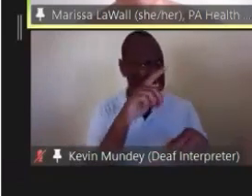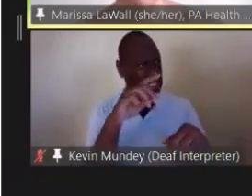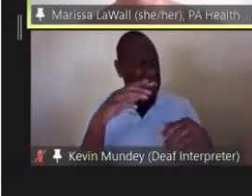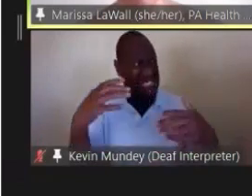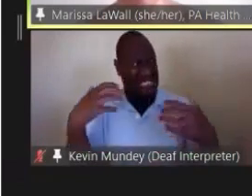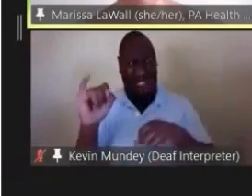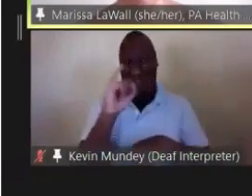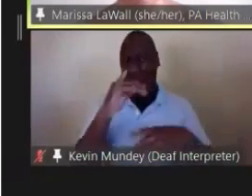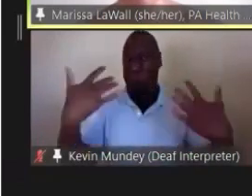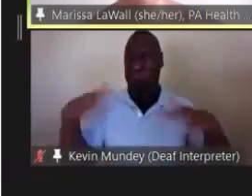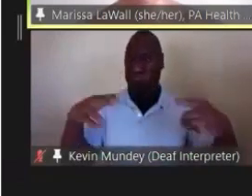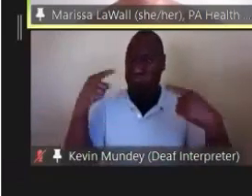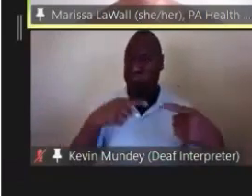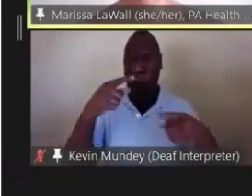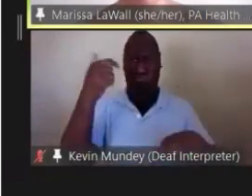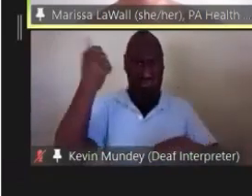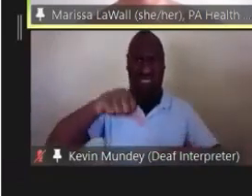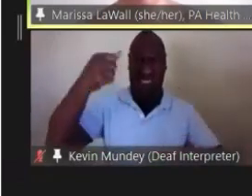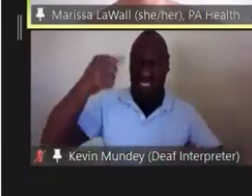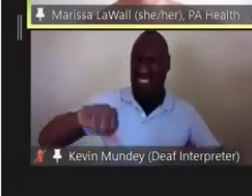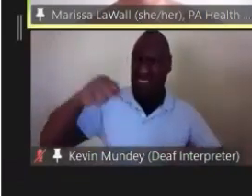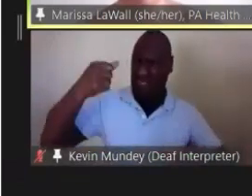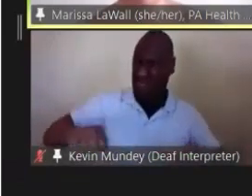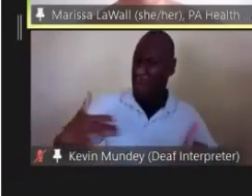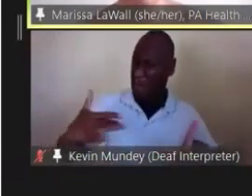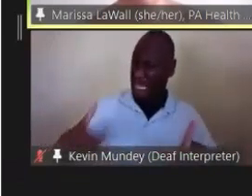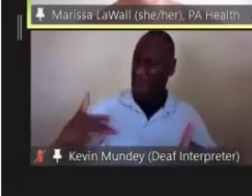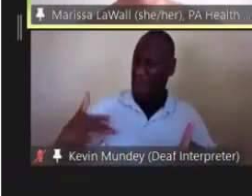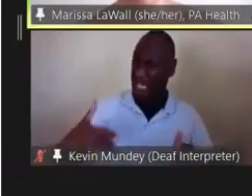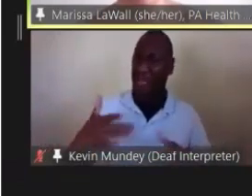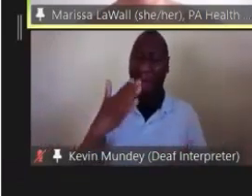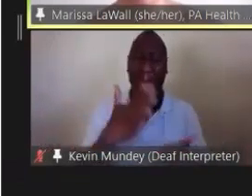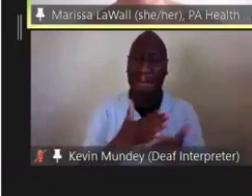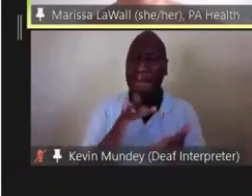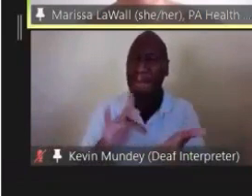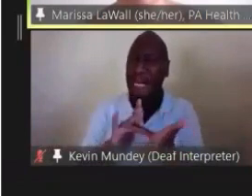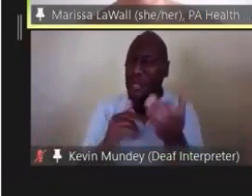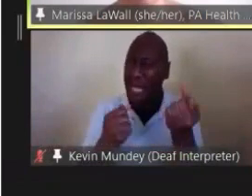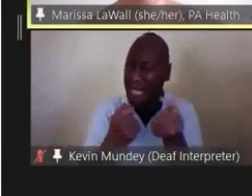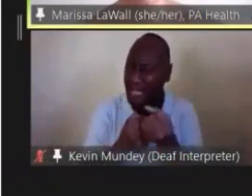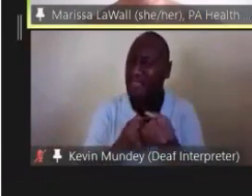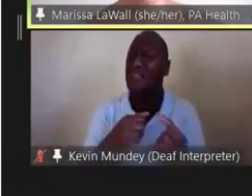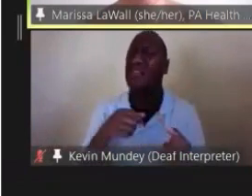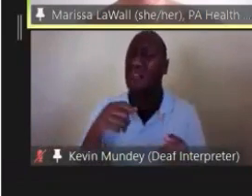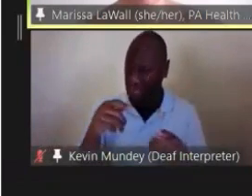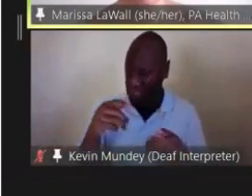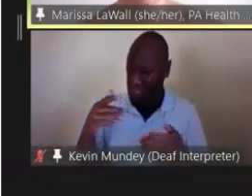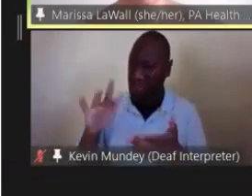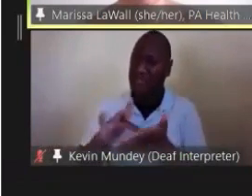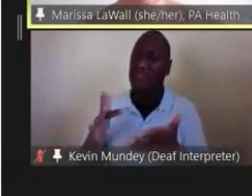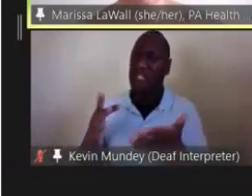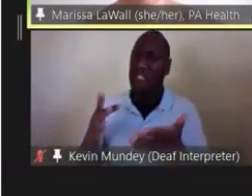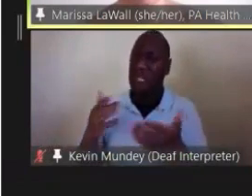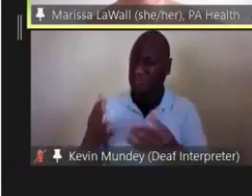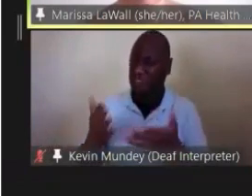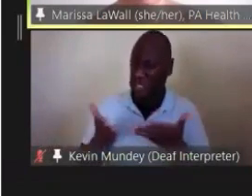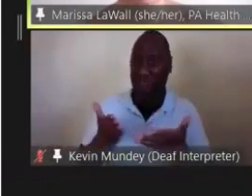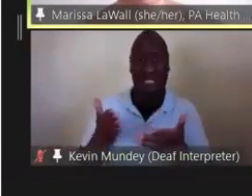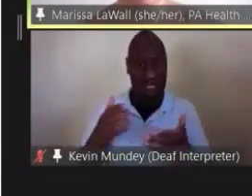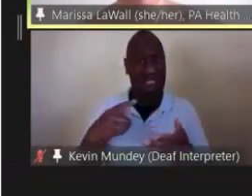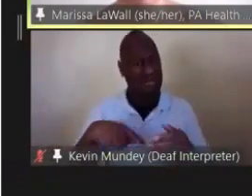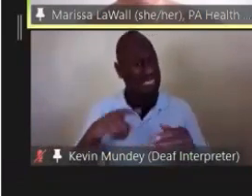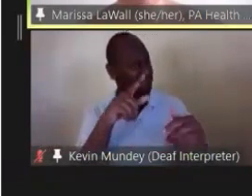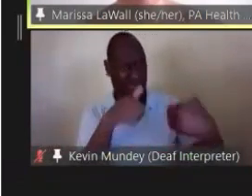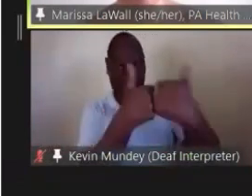deny, reduce, or stop Medicaid benefits and services. Some of the most common services we see